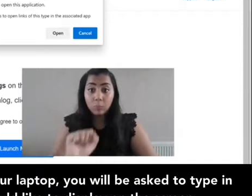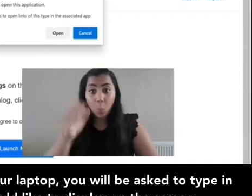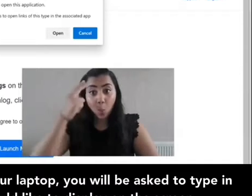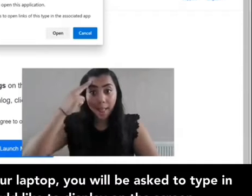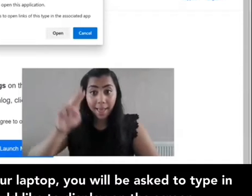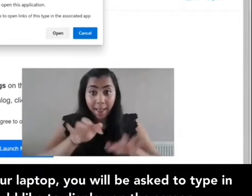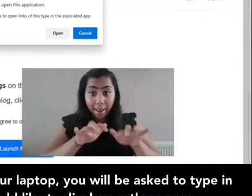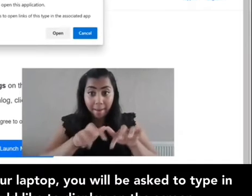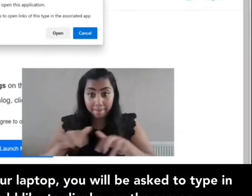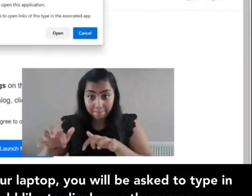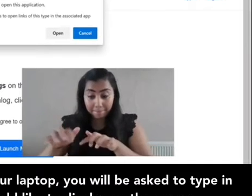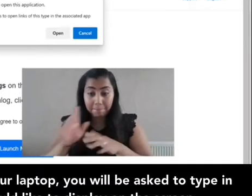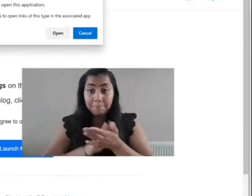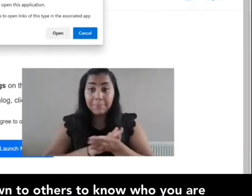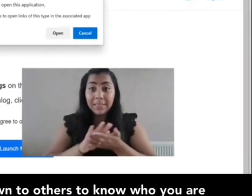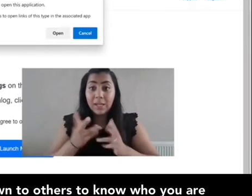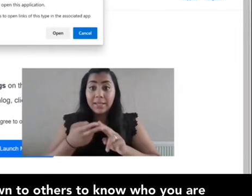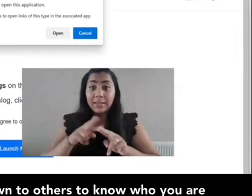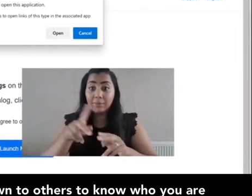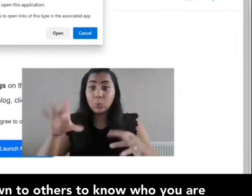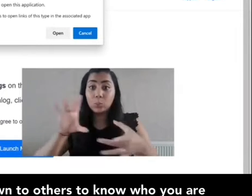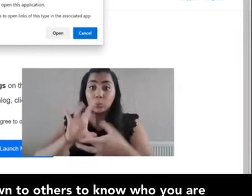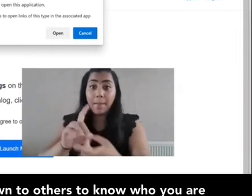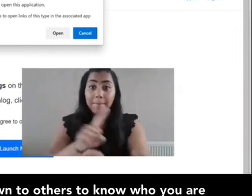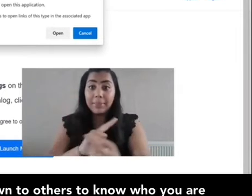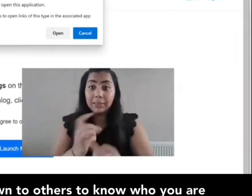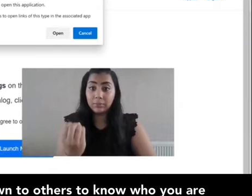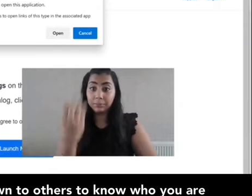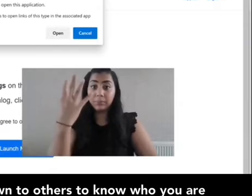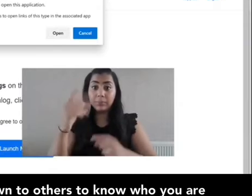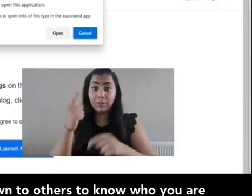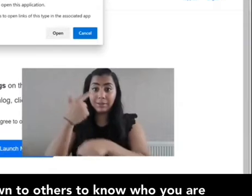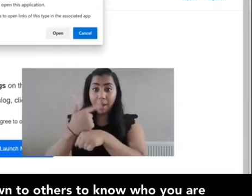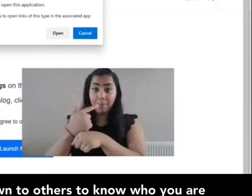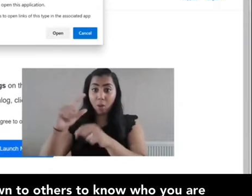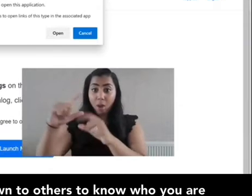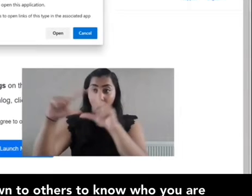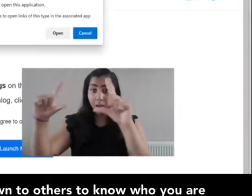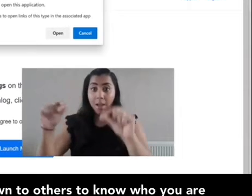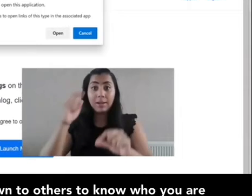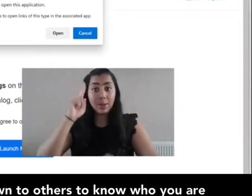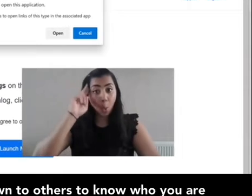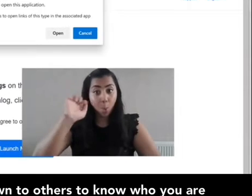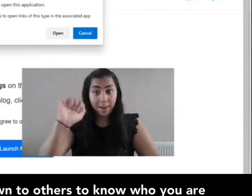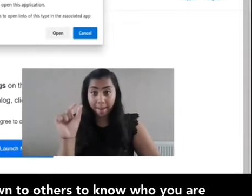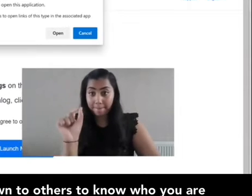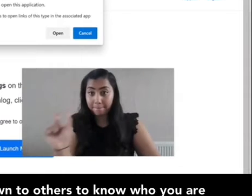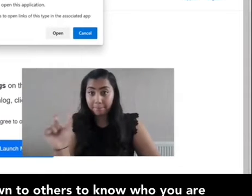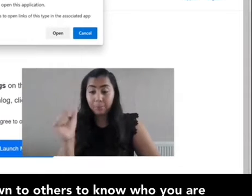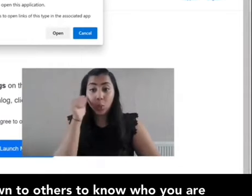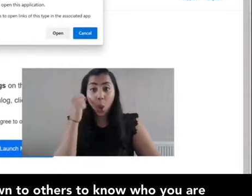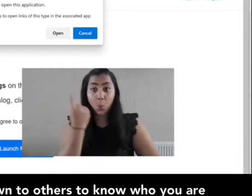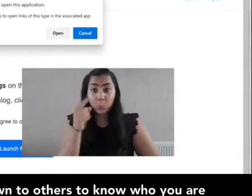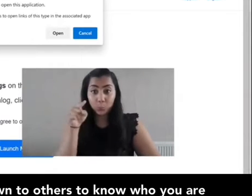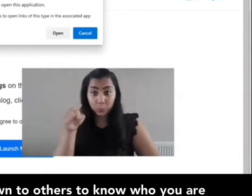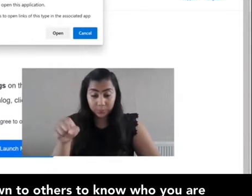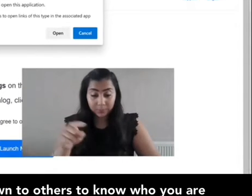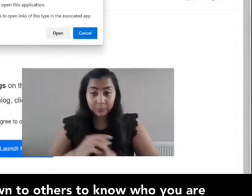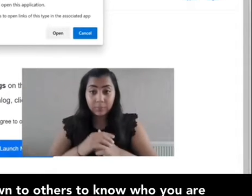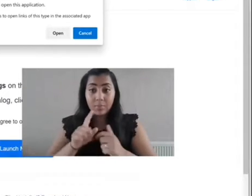your name, how you would like to display on the screen, as your name will be shown to others to know who you are.